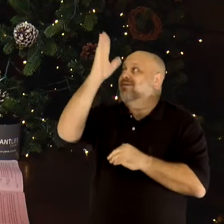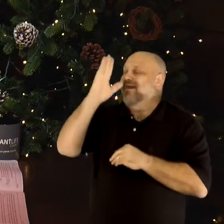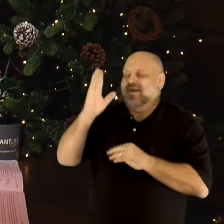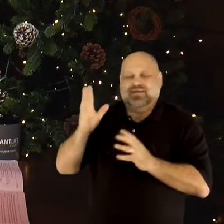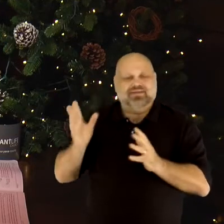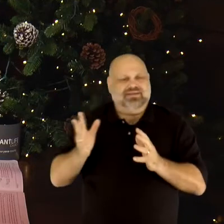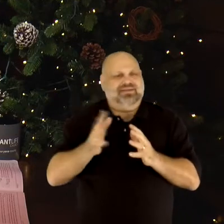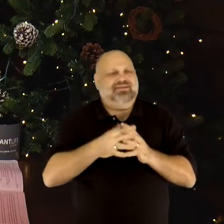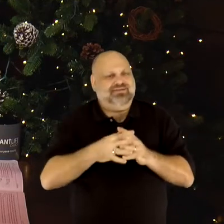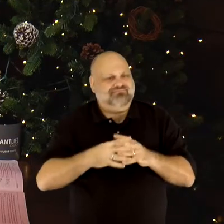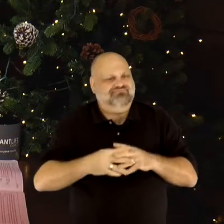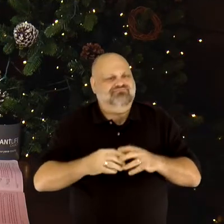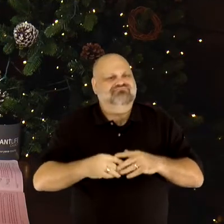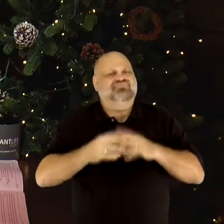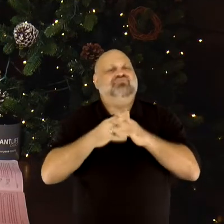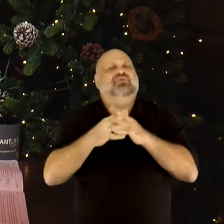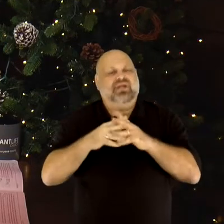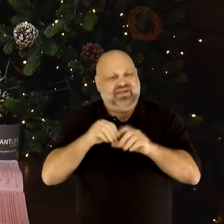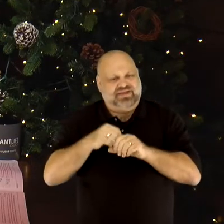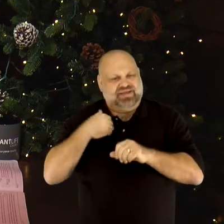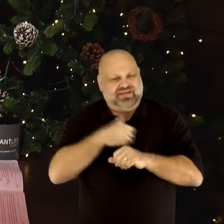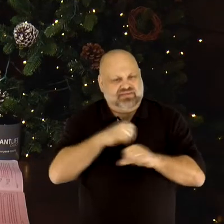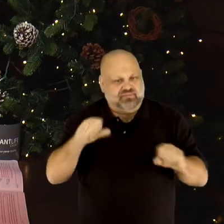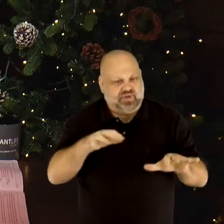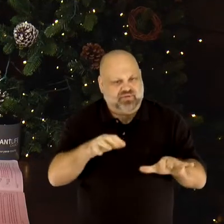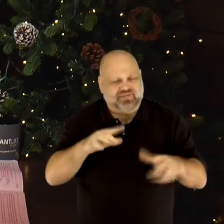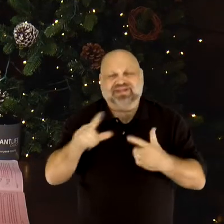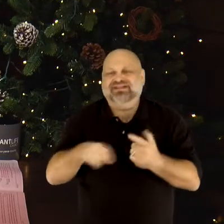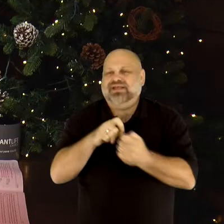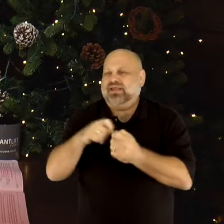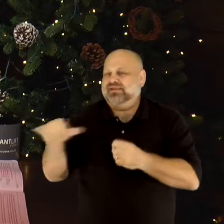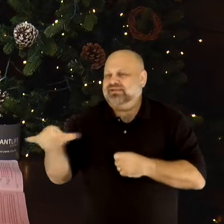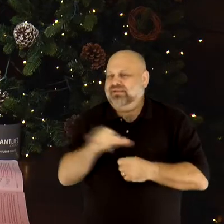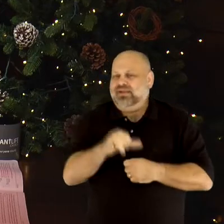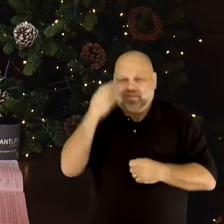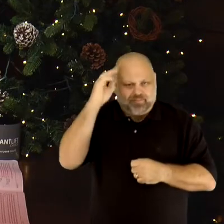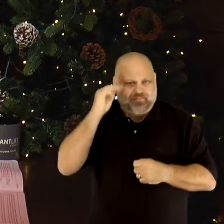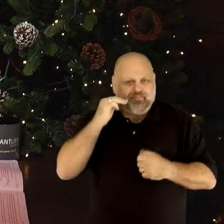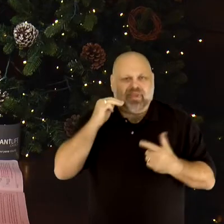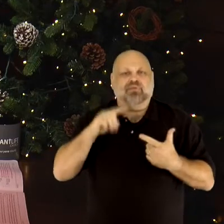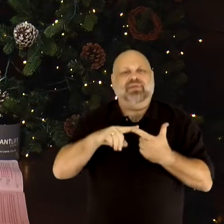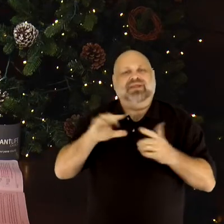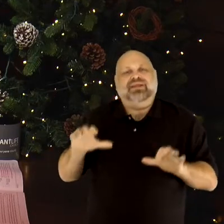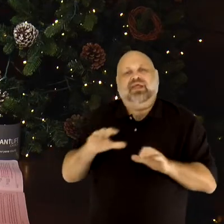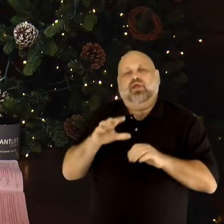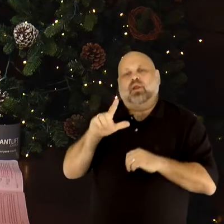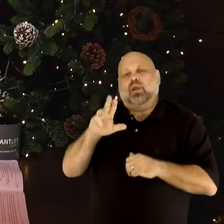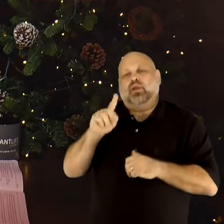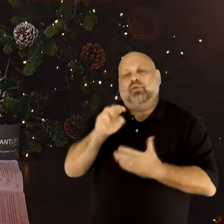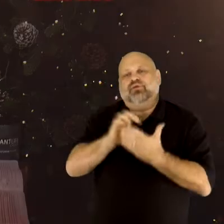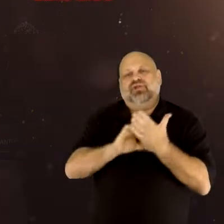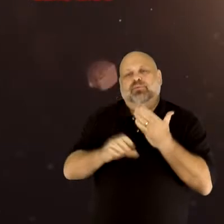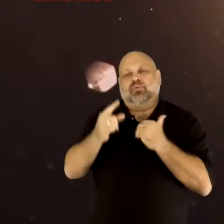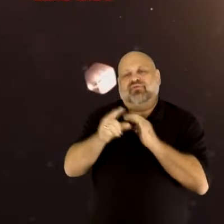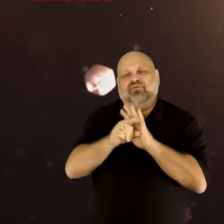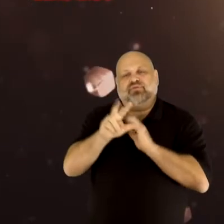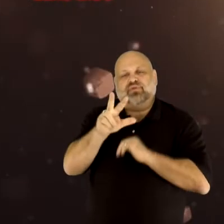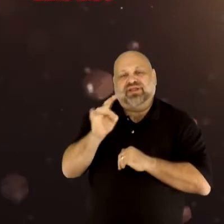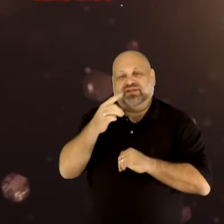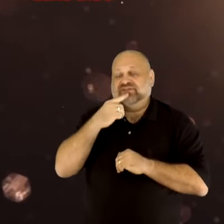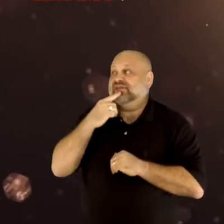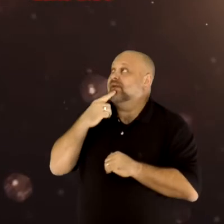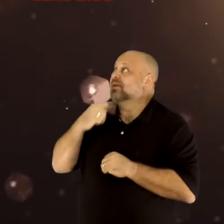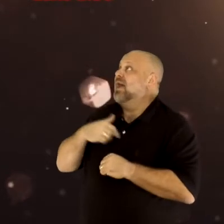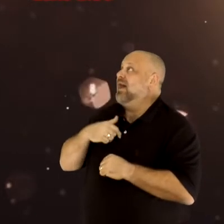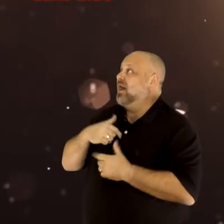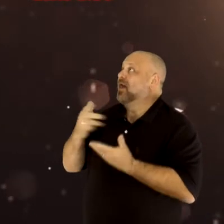in us a miracle? Exactly what Mary did in Luke chapter 1, verse 38, when she said, "I am